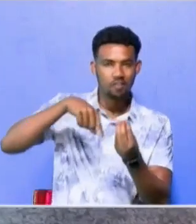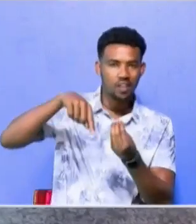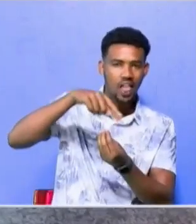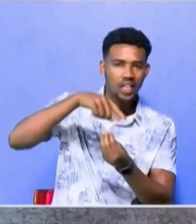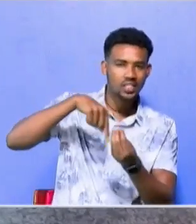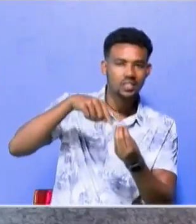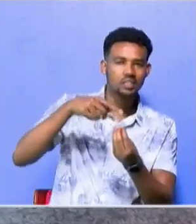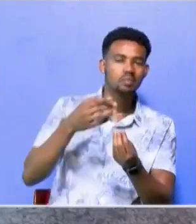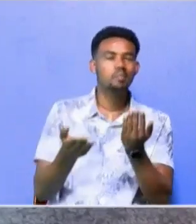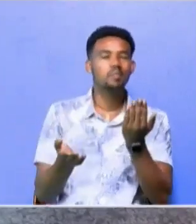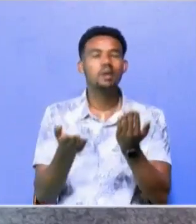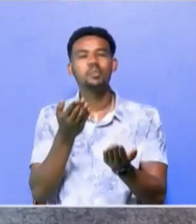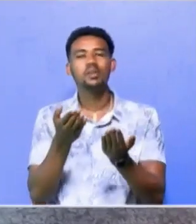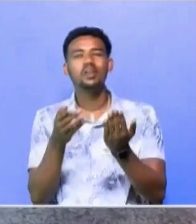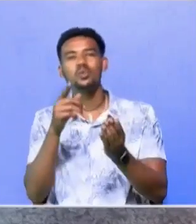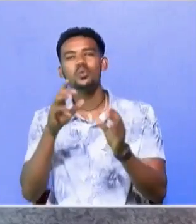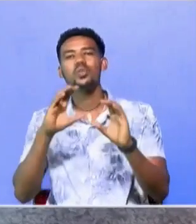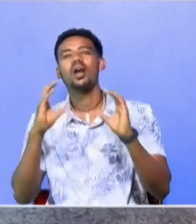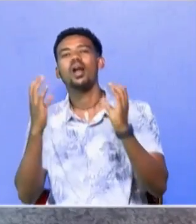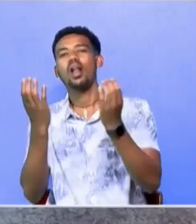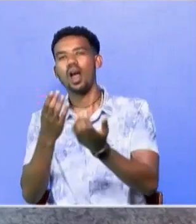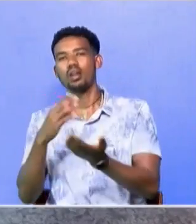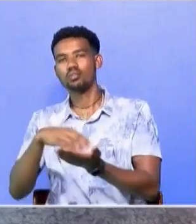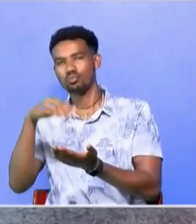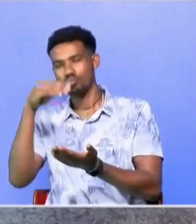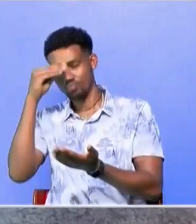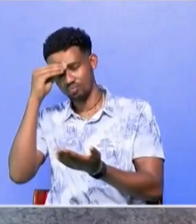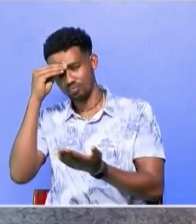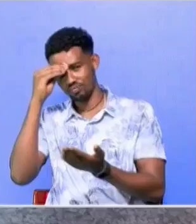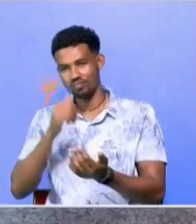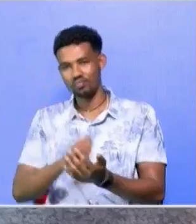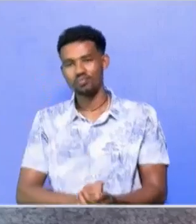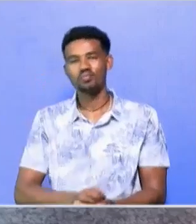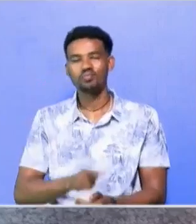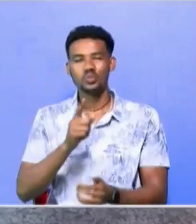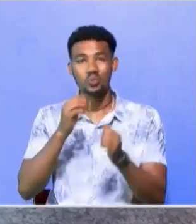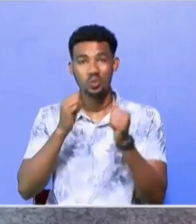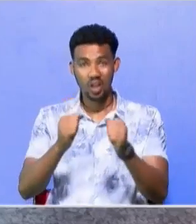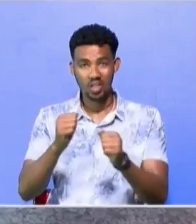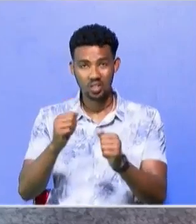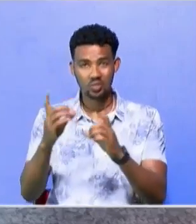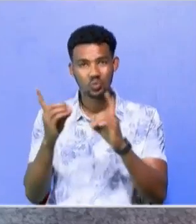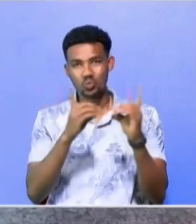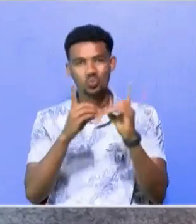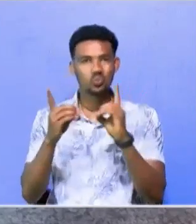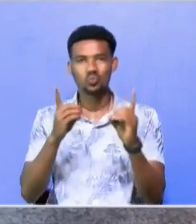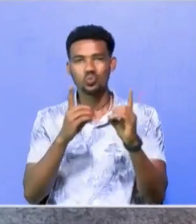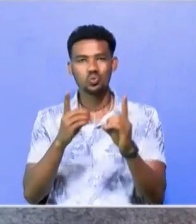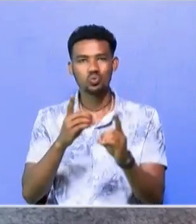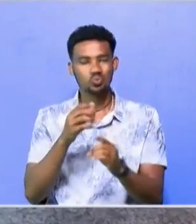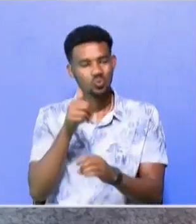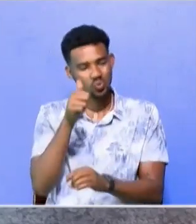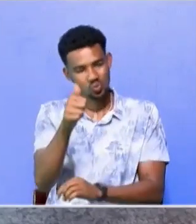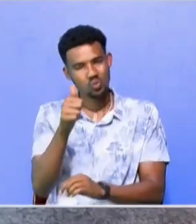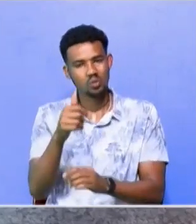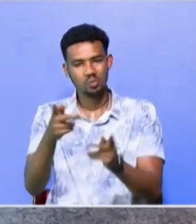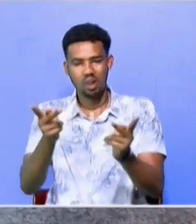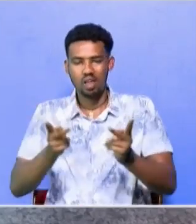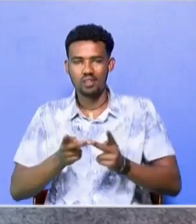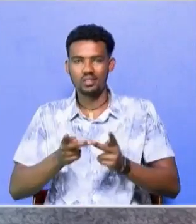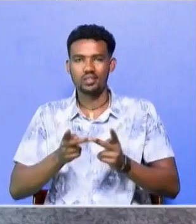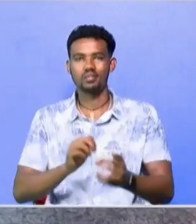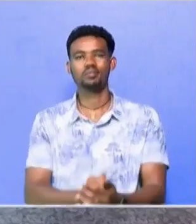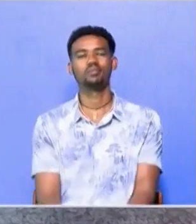village, maybe your classroom. You can do it on your